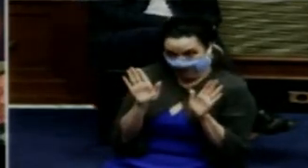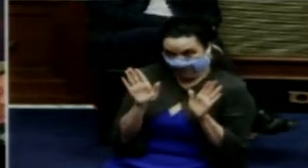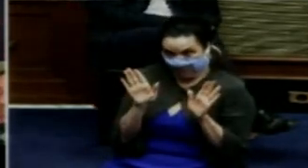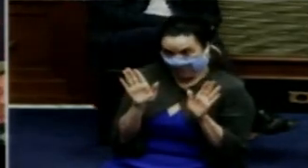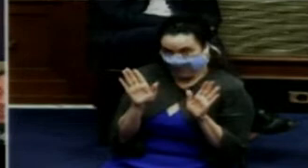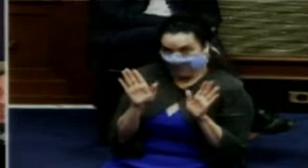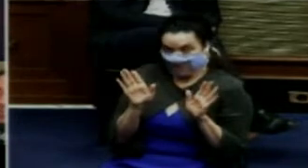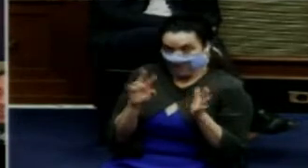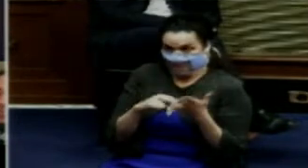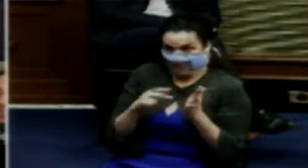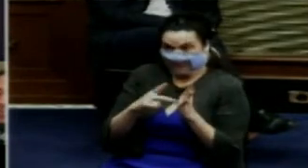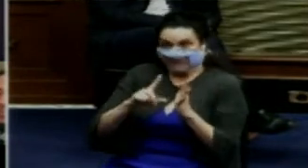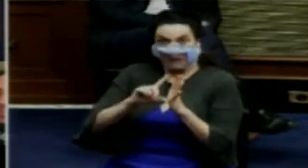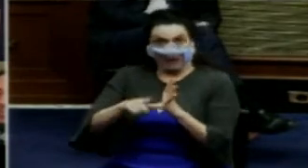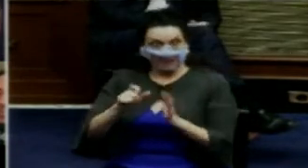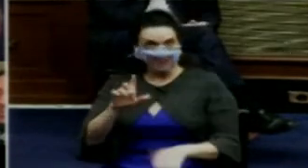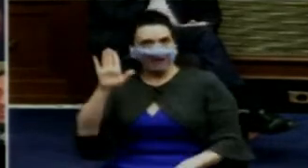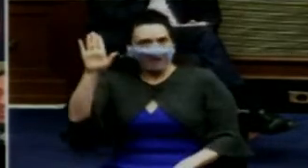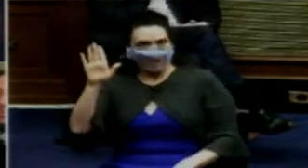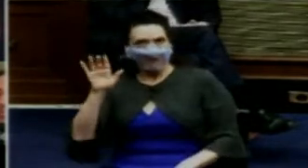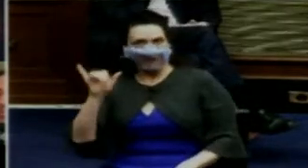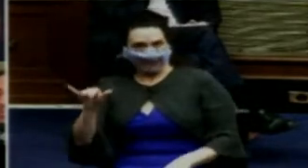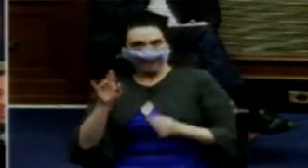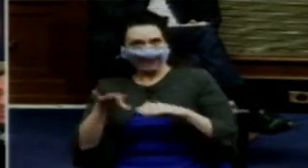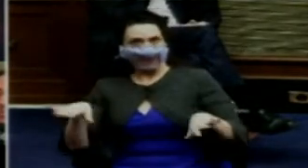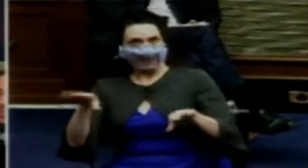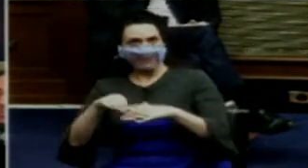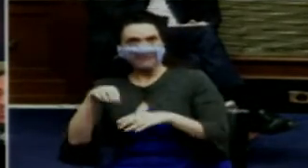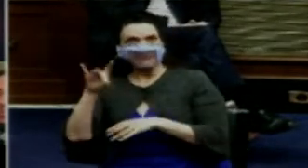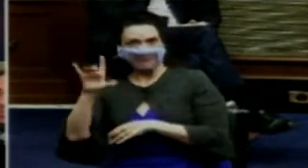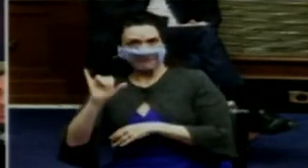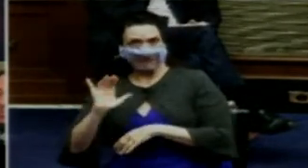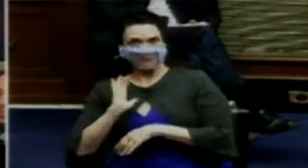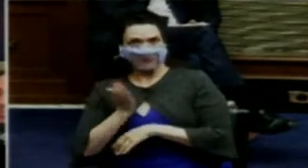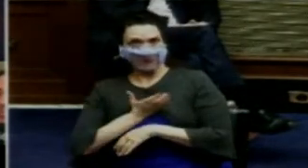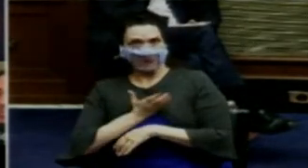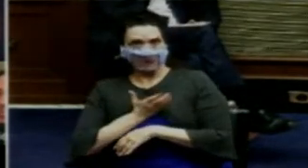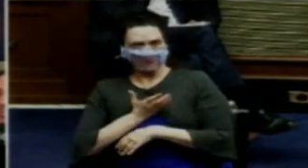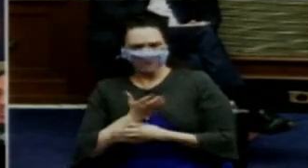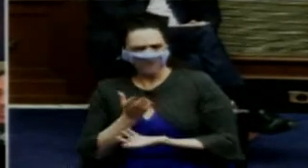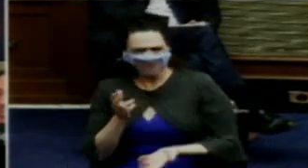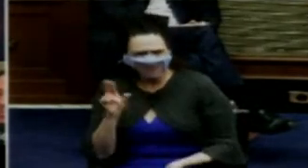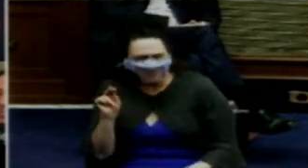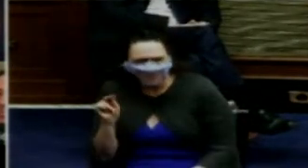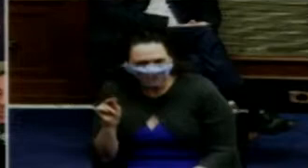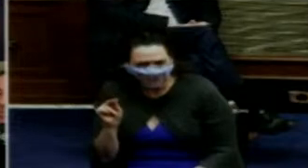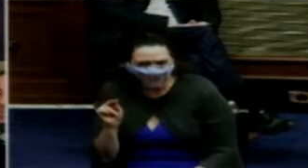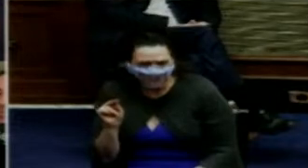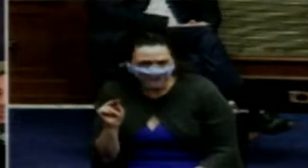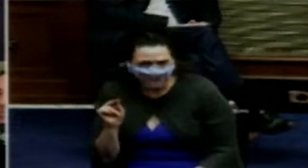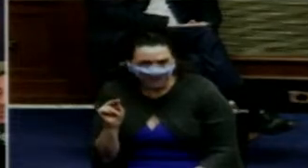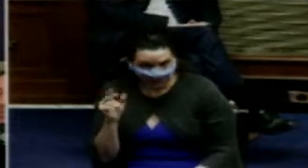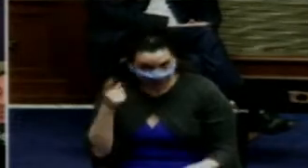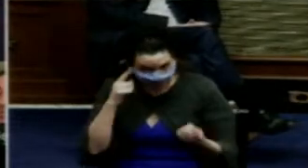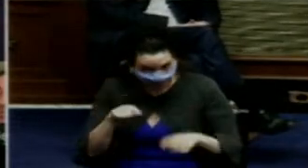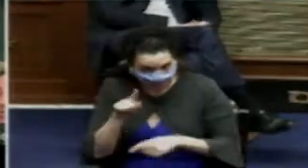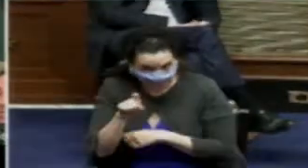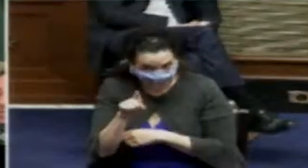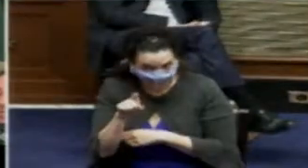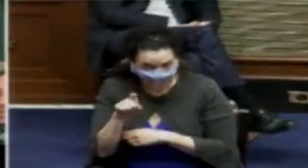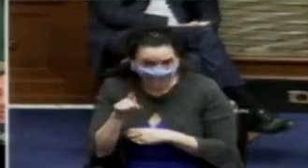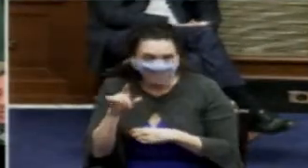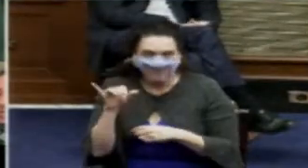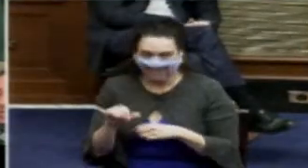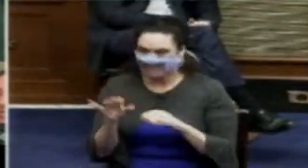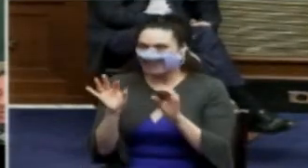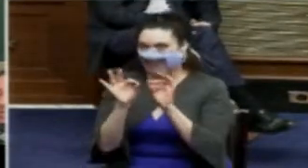or otherwise. It's a very strong argument. Would you not admit that? That is the language that would be cited